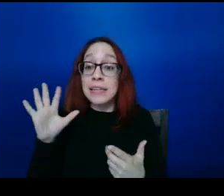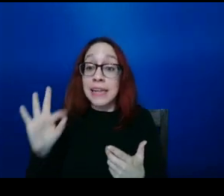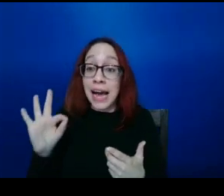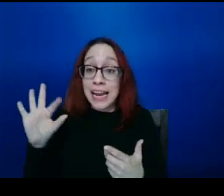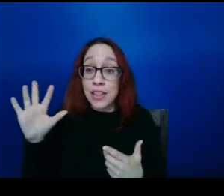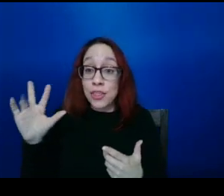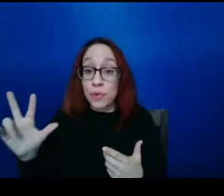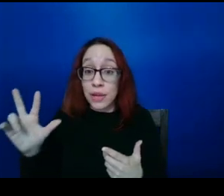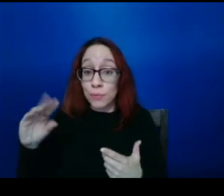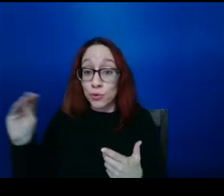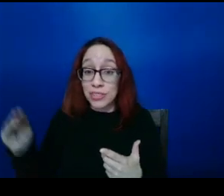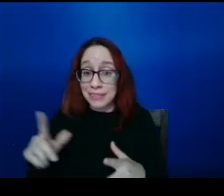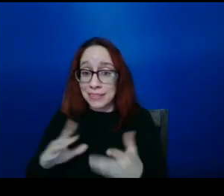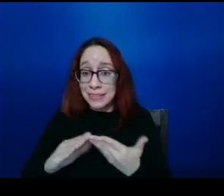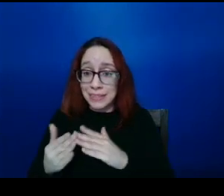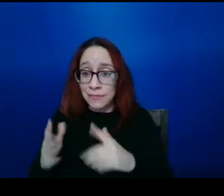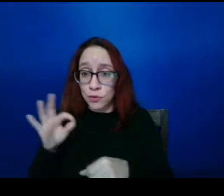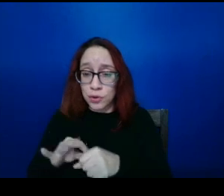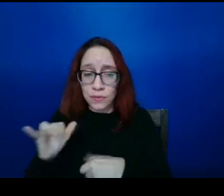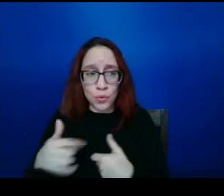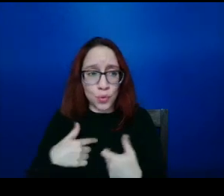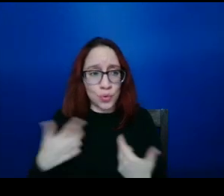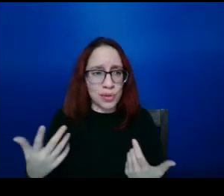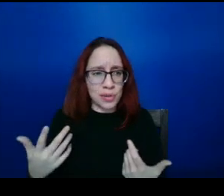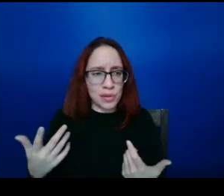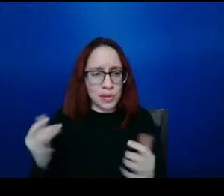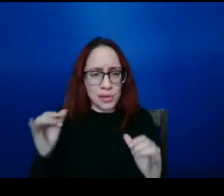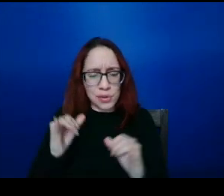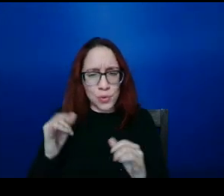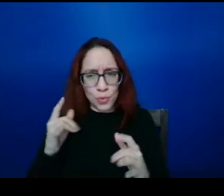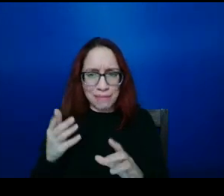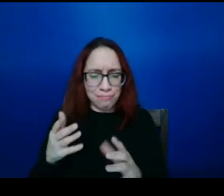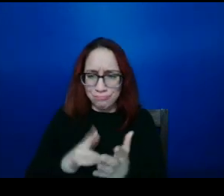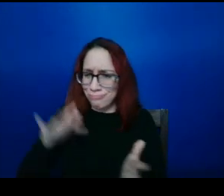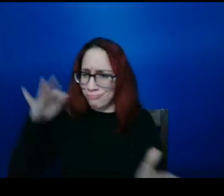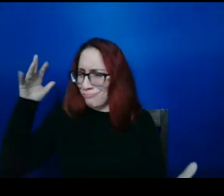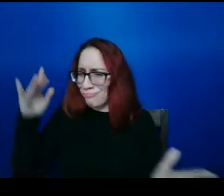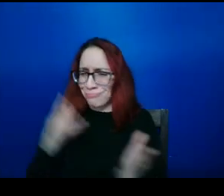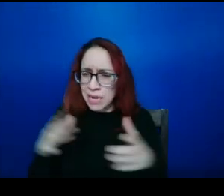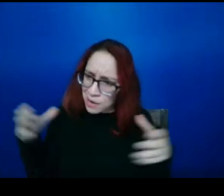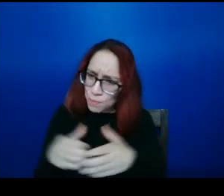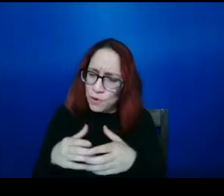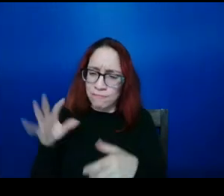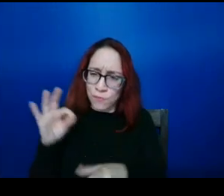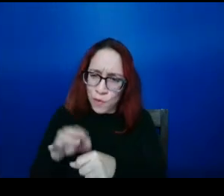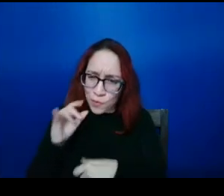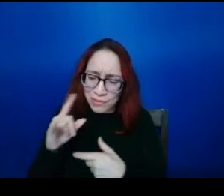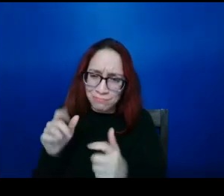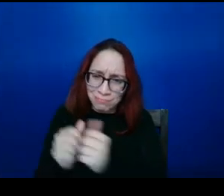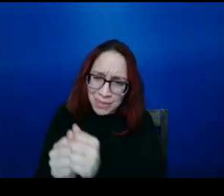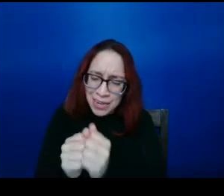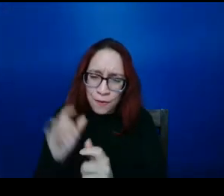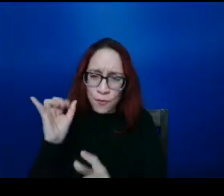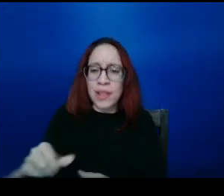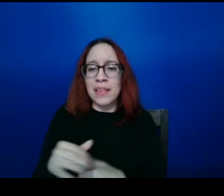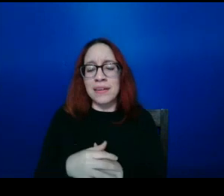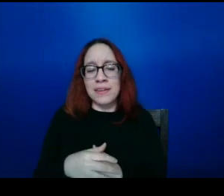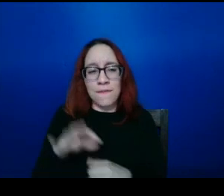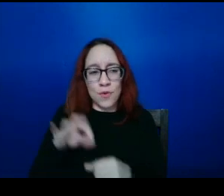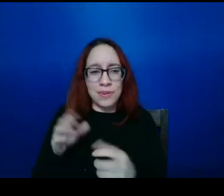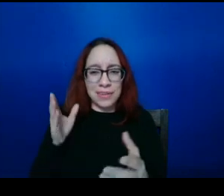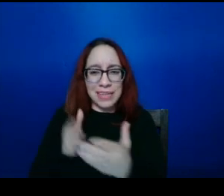voting for that. We have seldom as a city come together the way we came together on voting